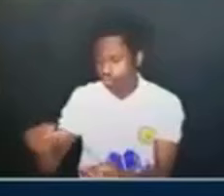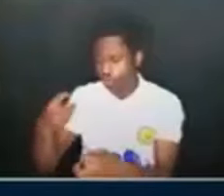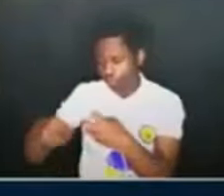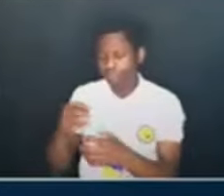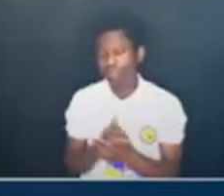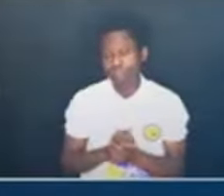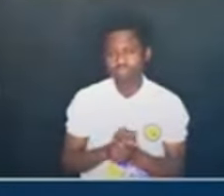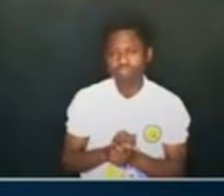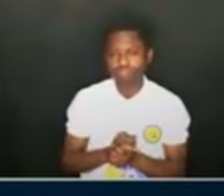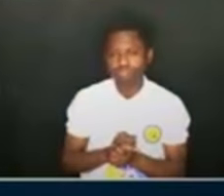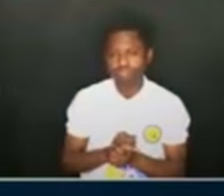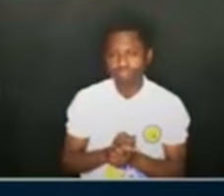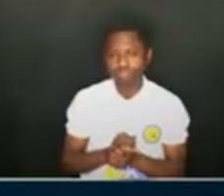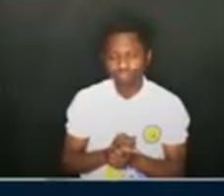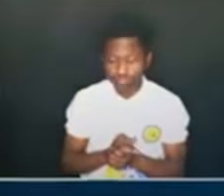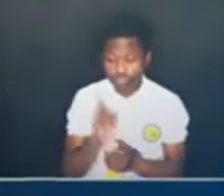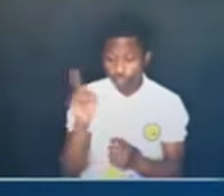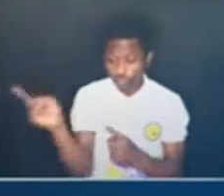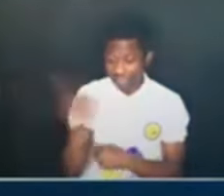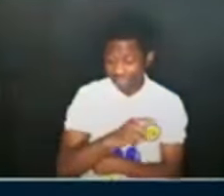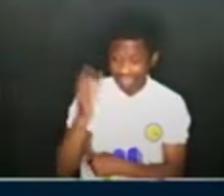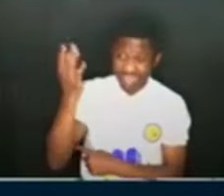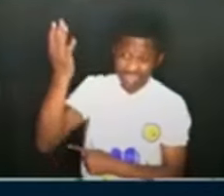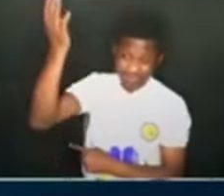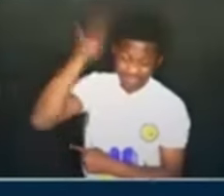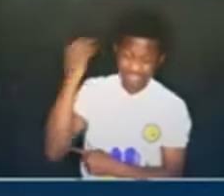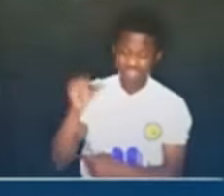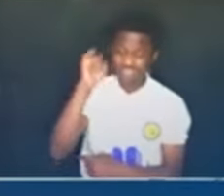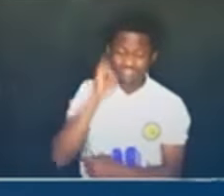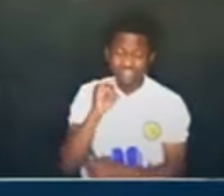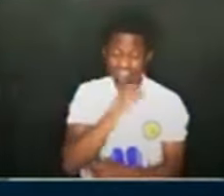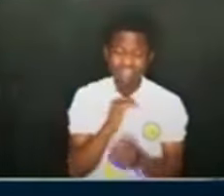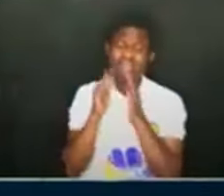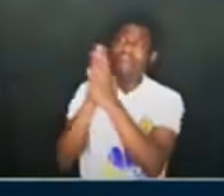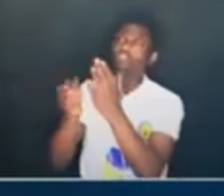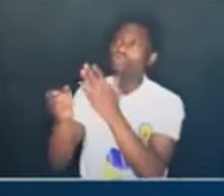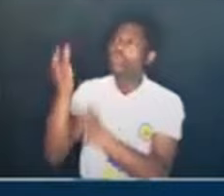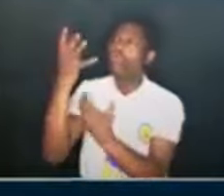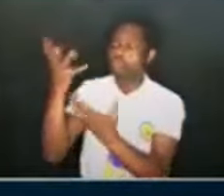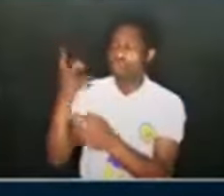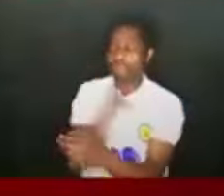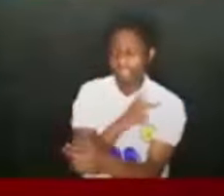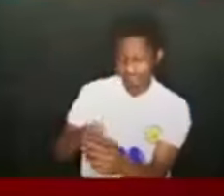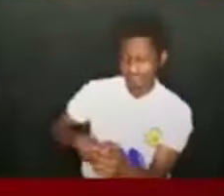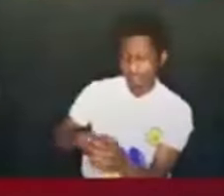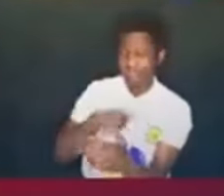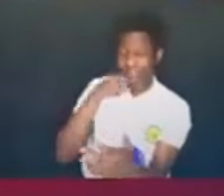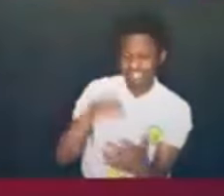One day Israel asked for a king. And this is what they